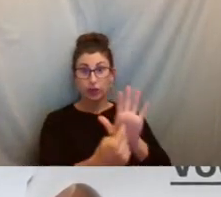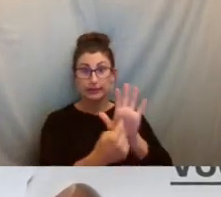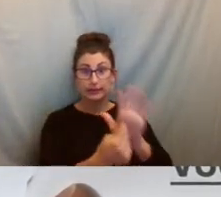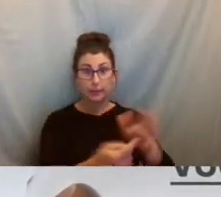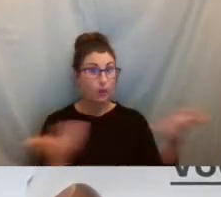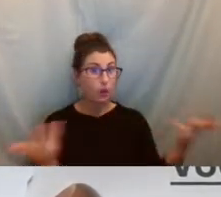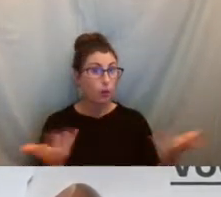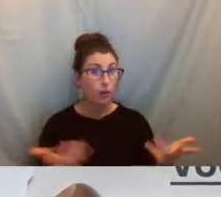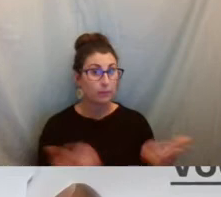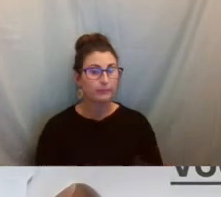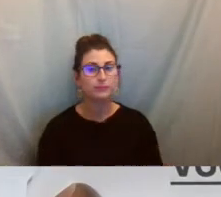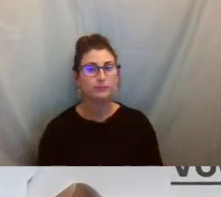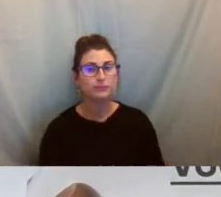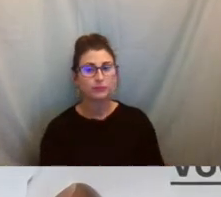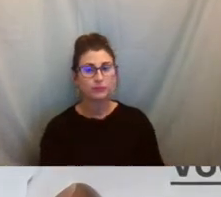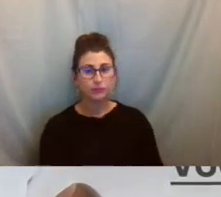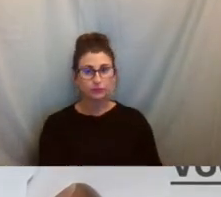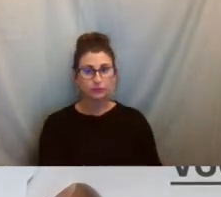one.